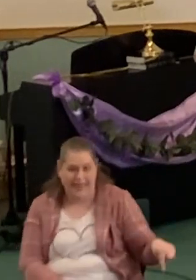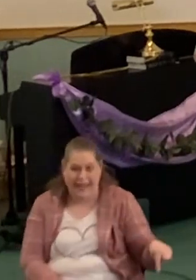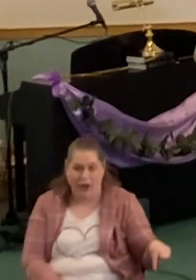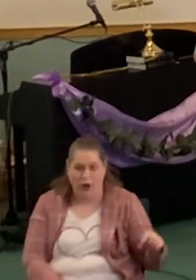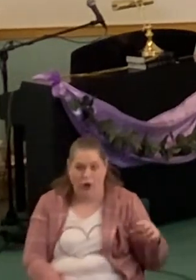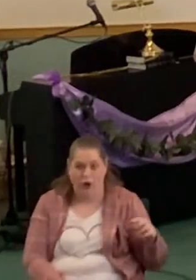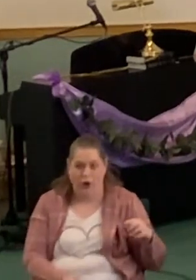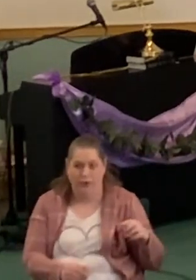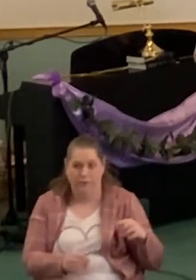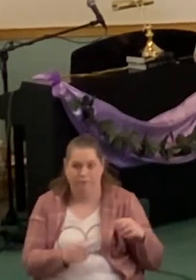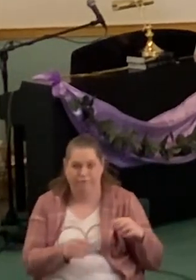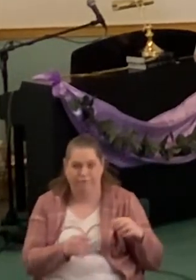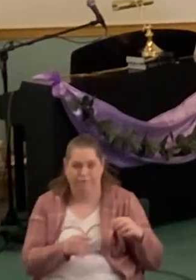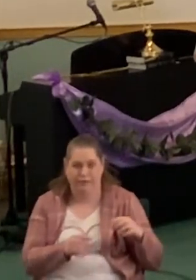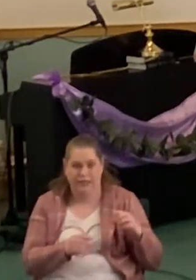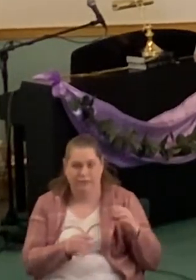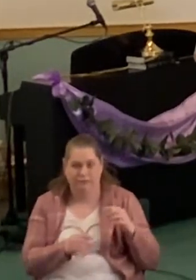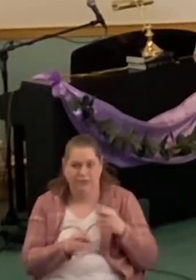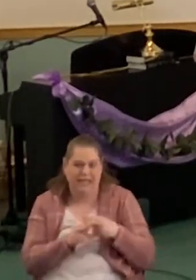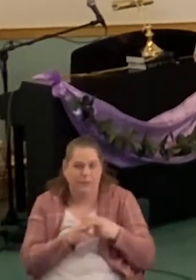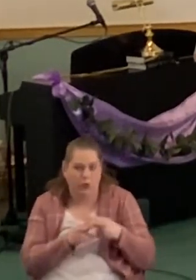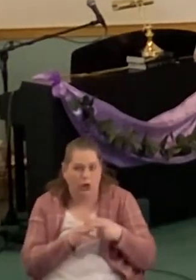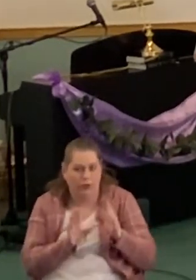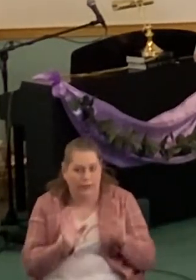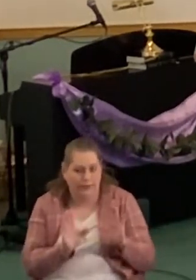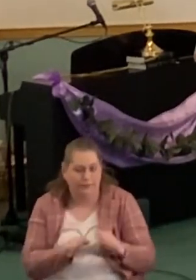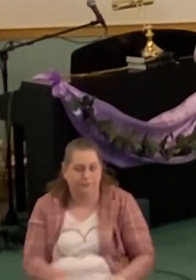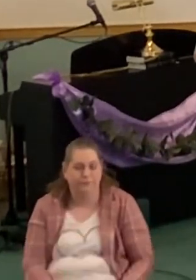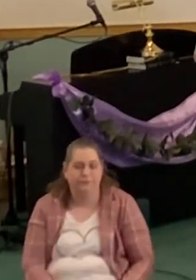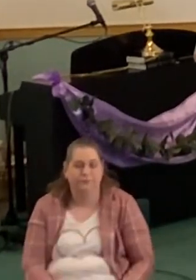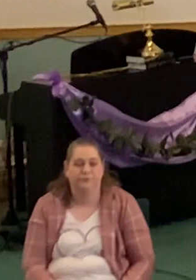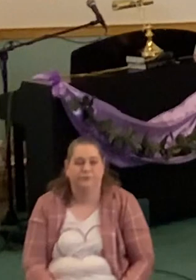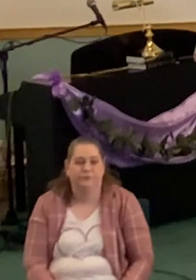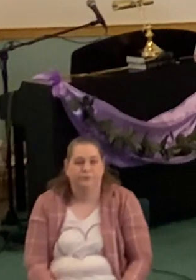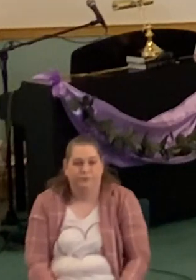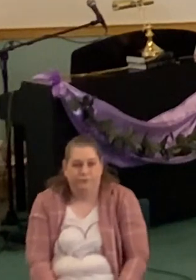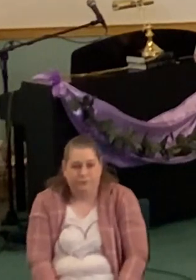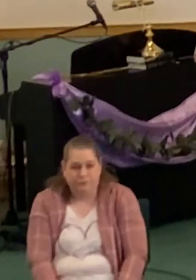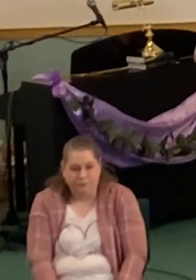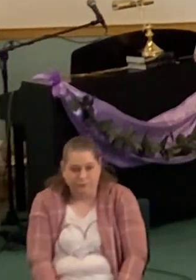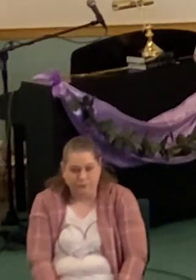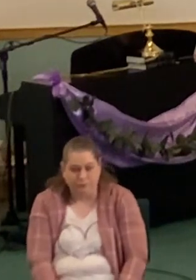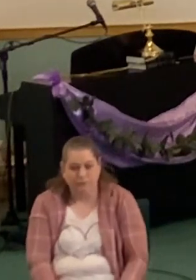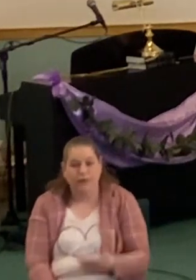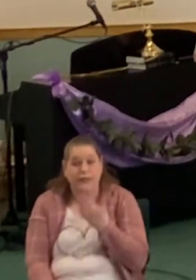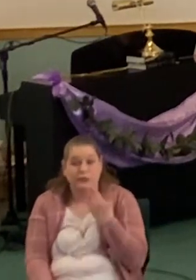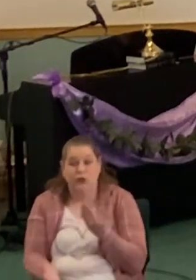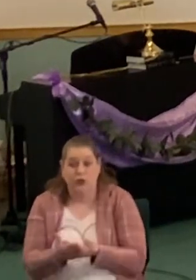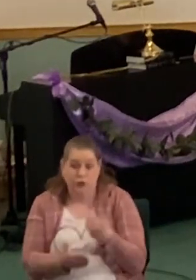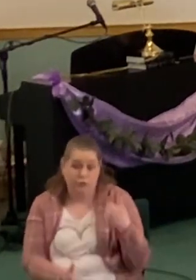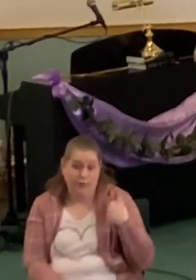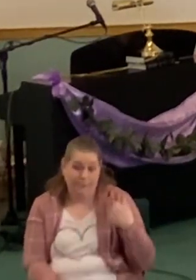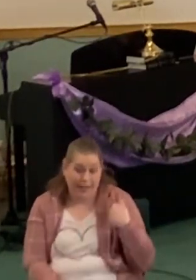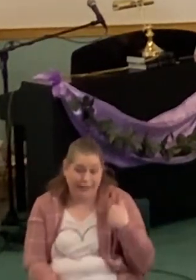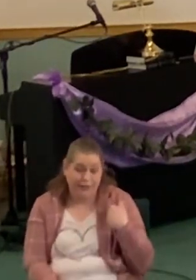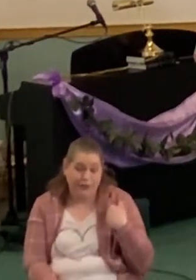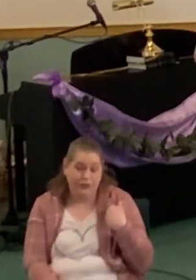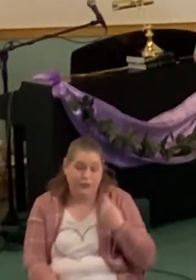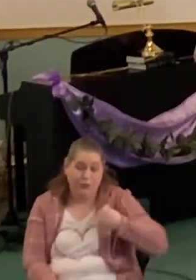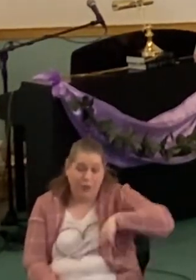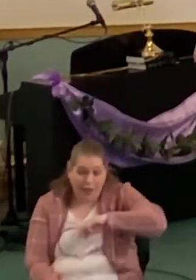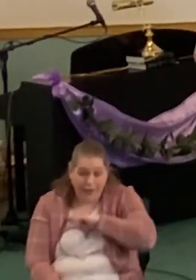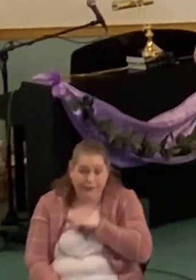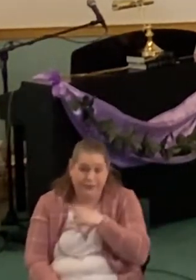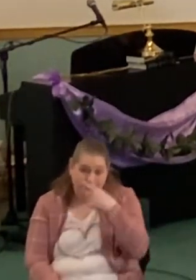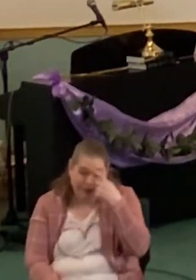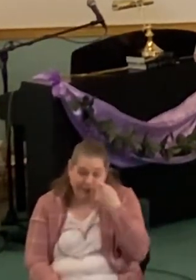And as we've learned that God is just in how he deals with Israel in a specific way, it's a good reminder for us that God is gracious in